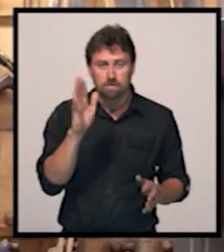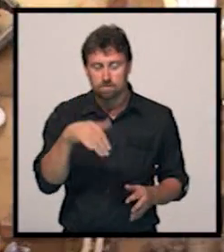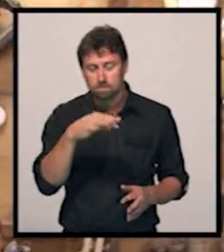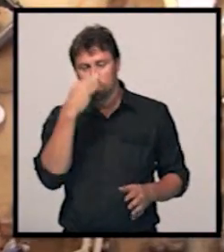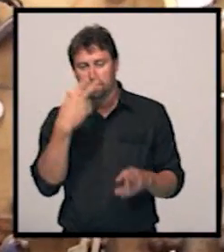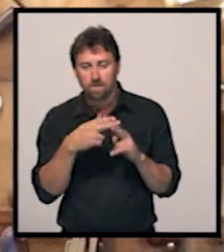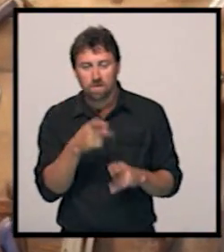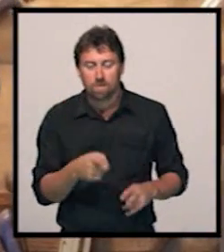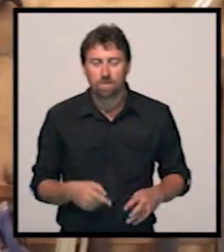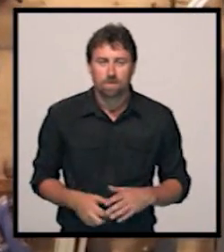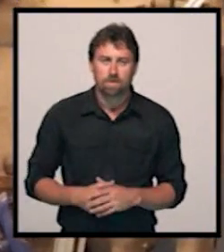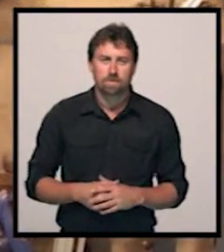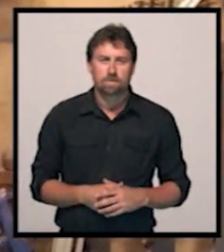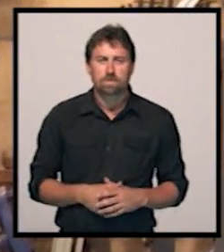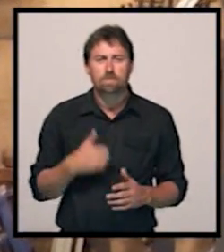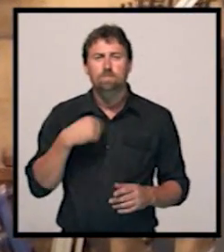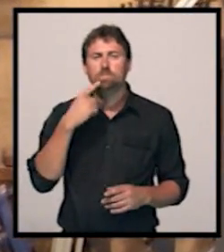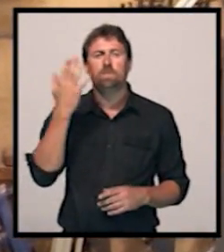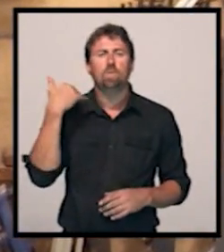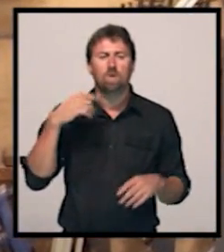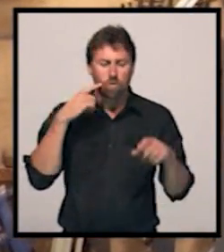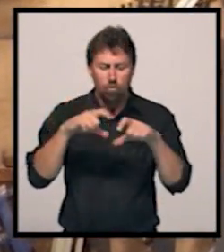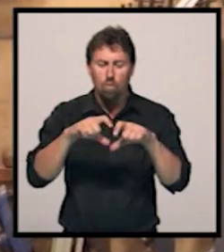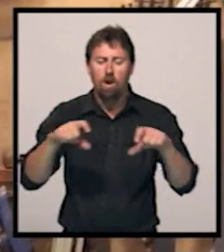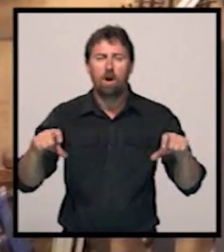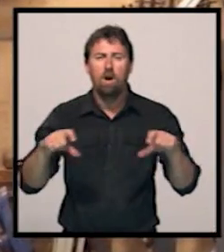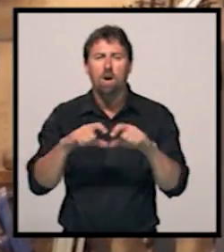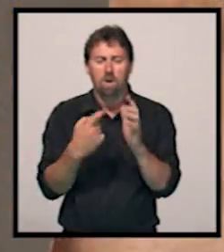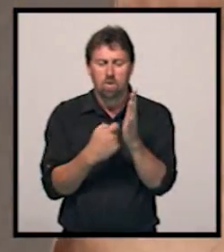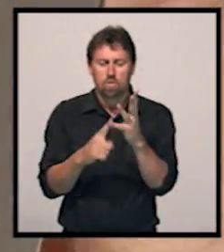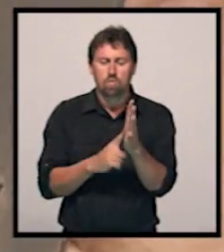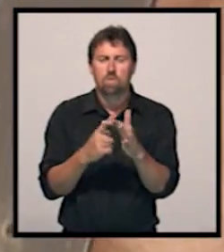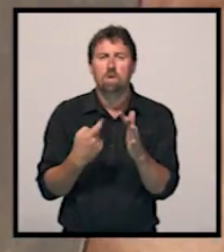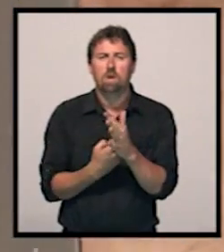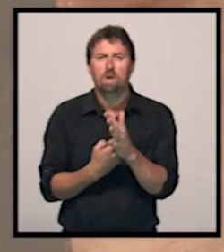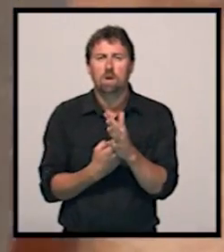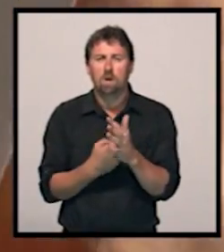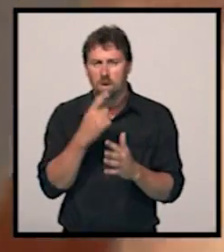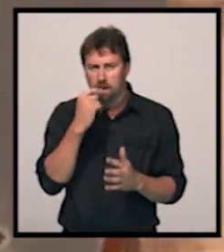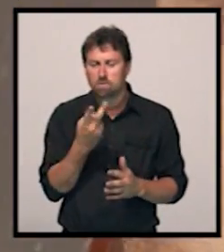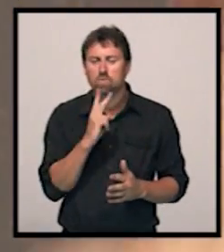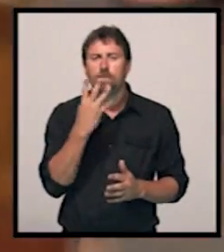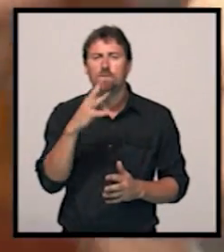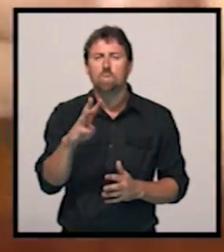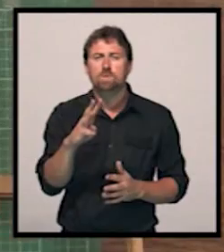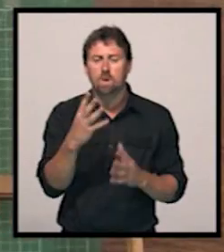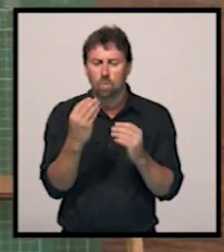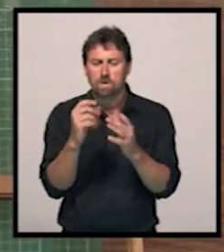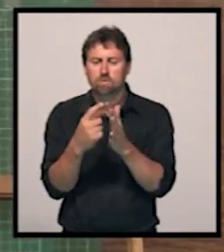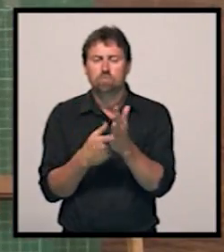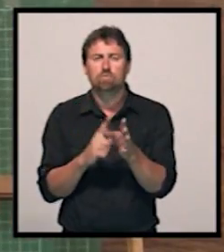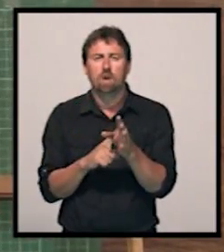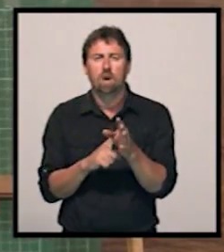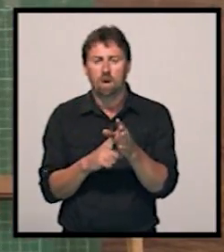is, I think I've mentioned it before, on your rulers, if you get a bit of 240 wet and dry, double-sided tape on the